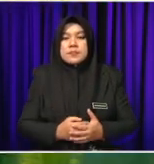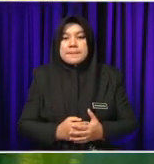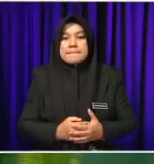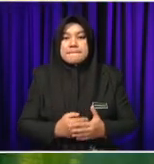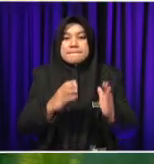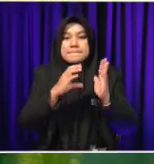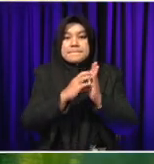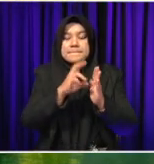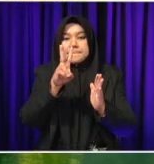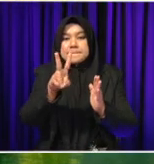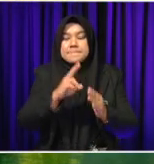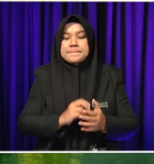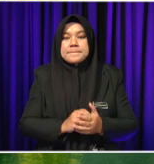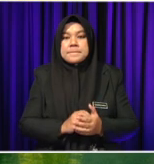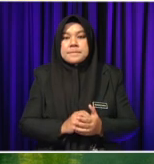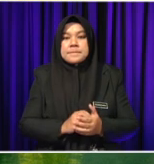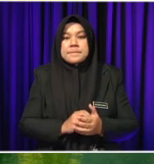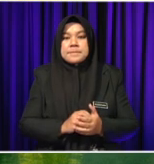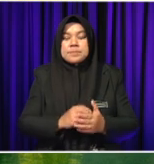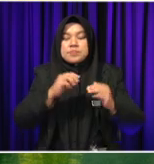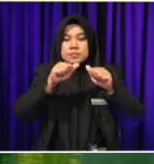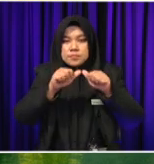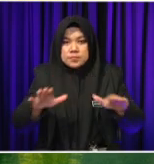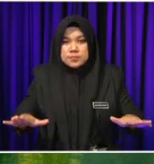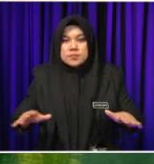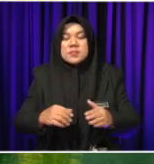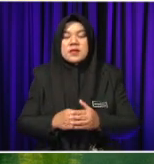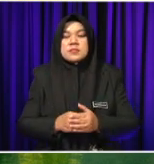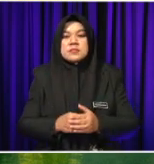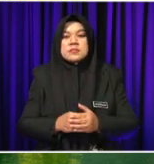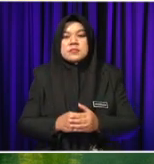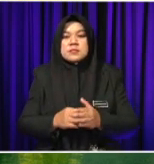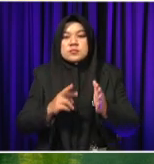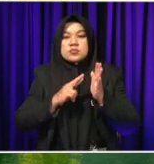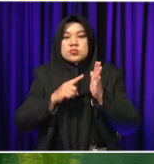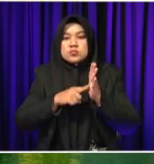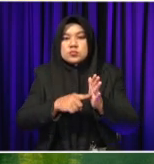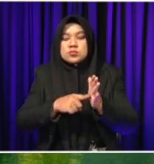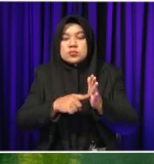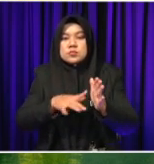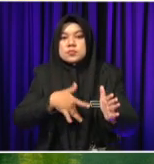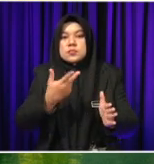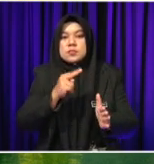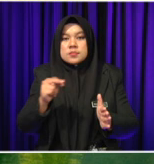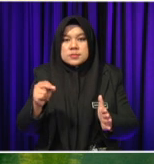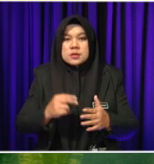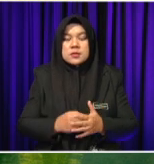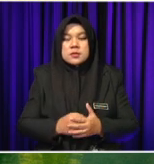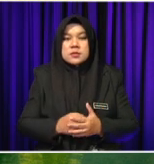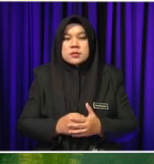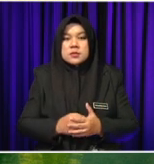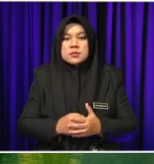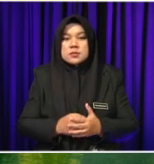stanza. Obviously, the word is peace. Doesn't that reflect your emotions of having that peace